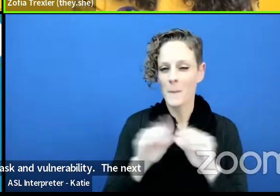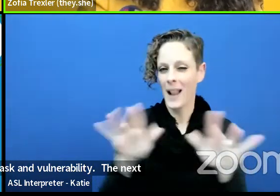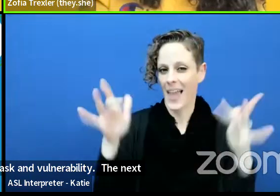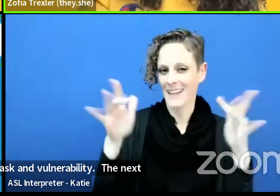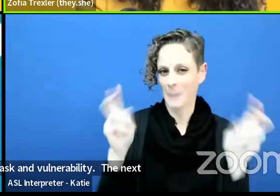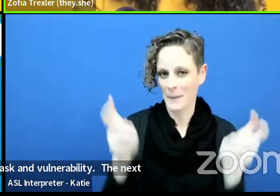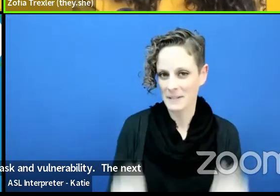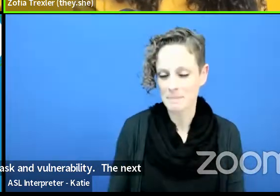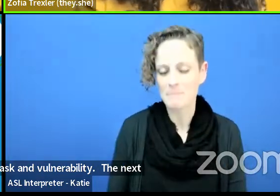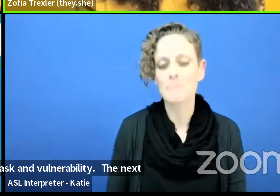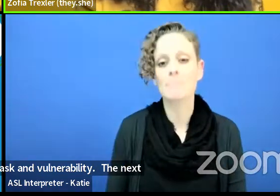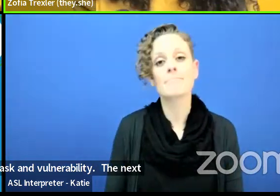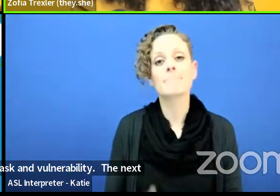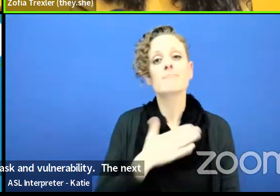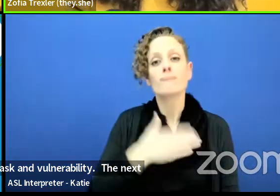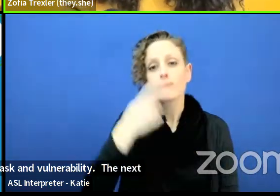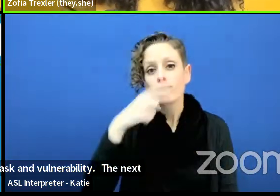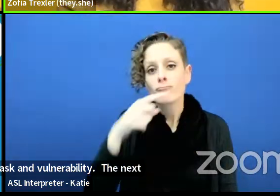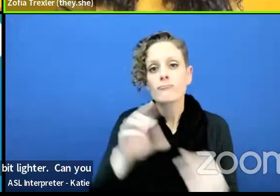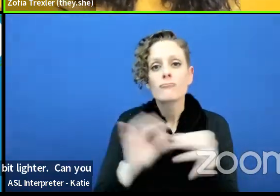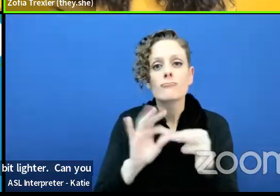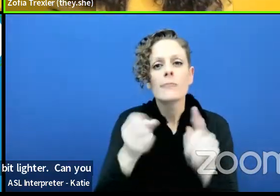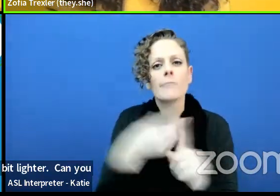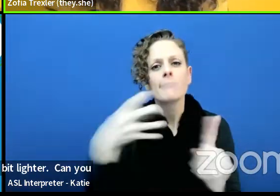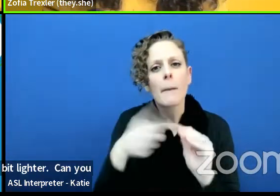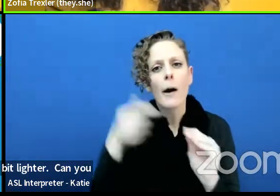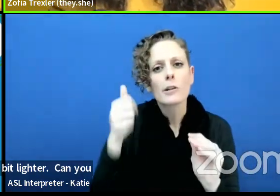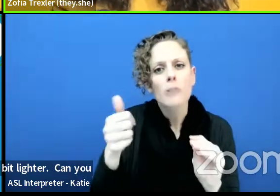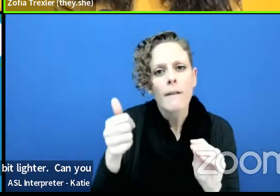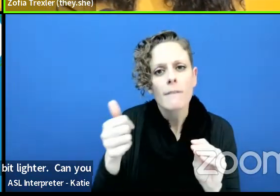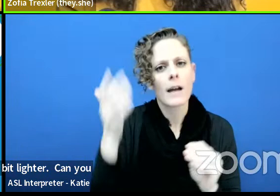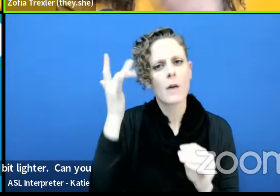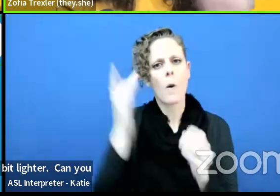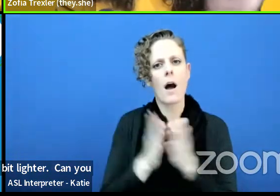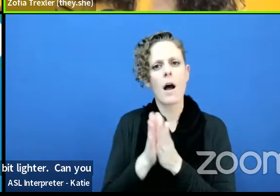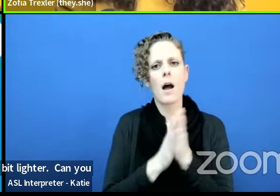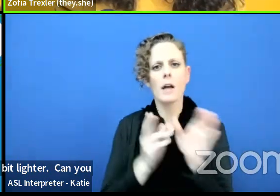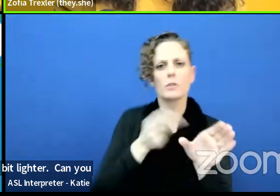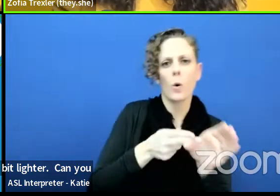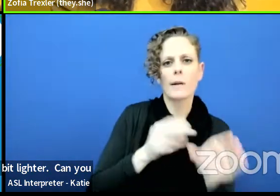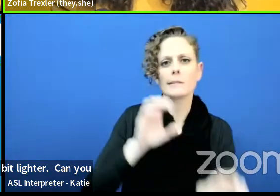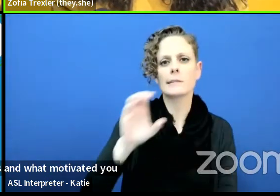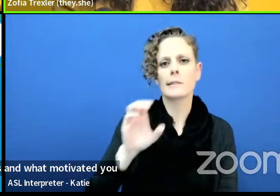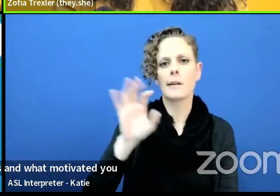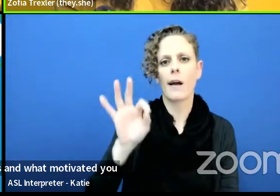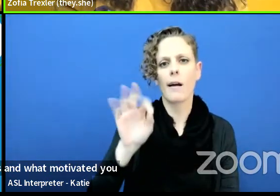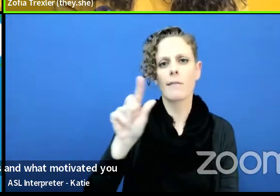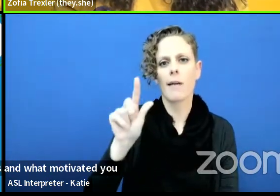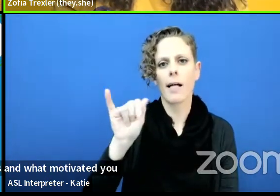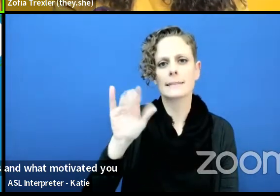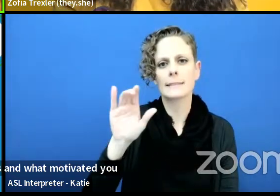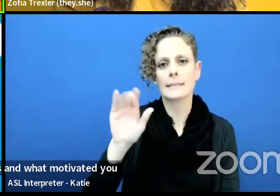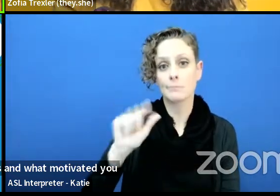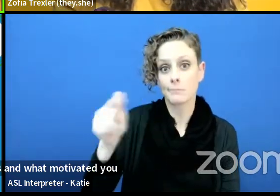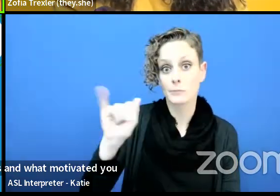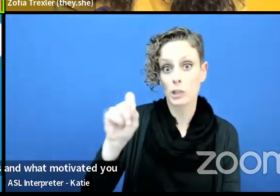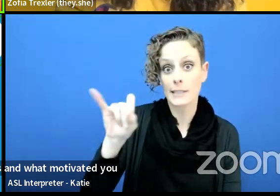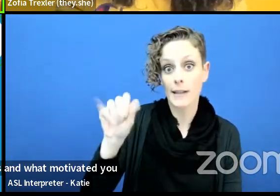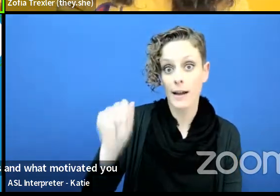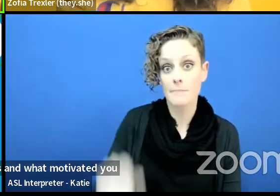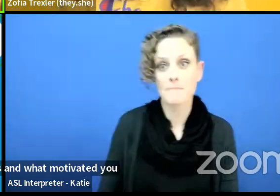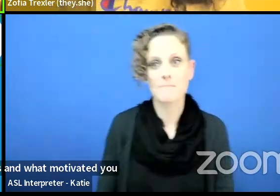both tell us a little bit about yourselves and what motivated you to join CFILC? Jessica, do you want to start? For